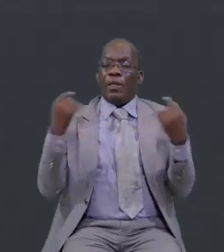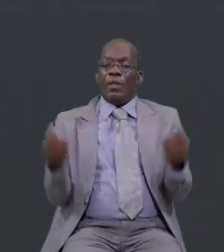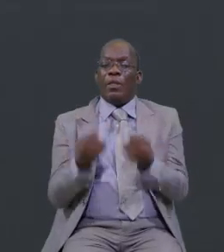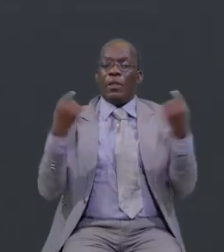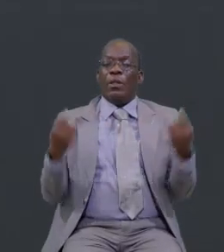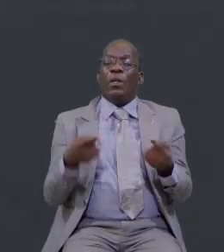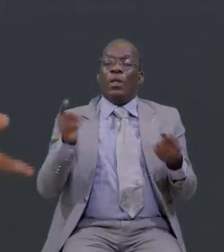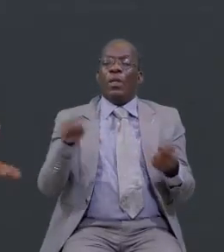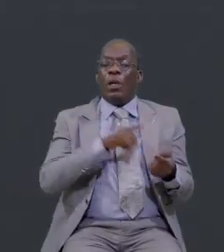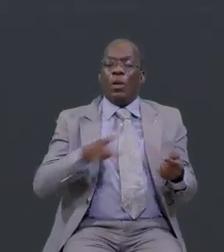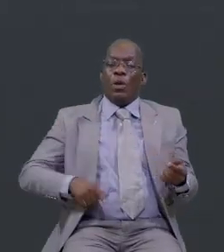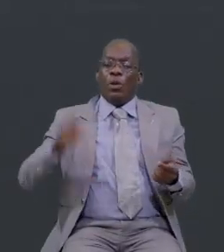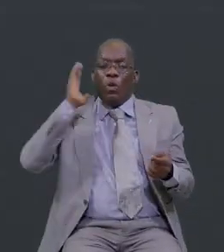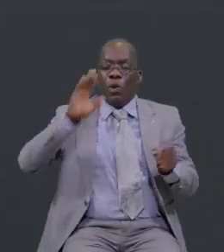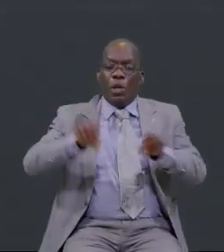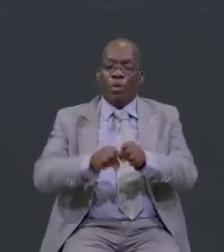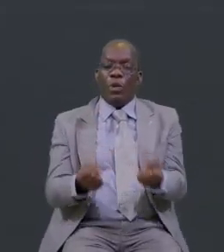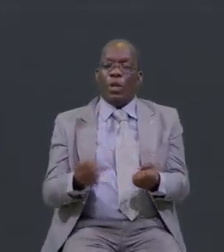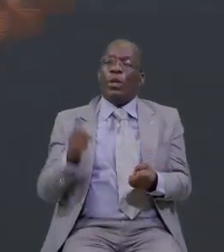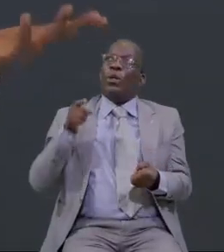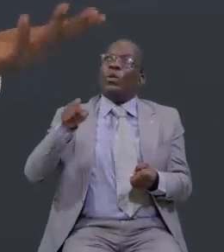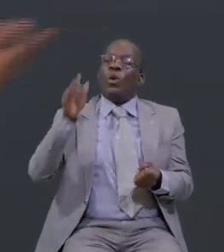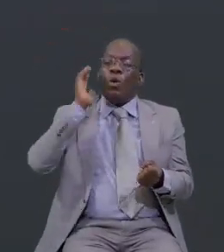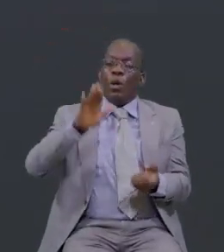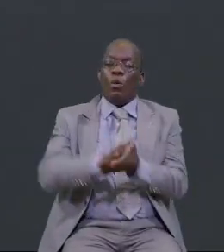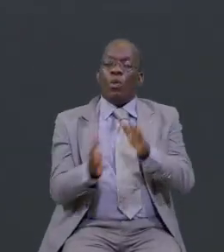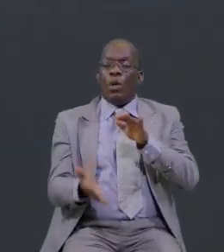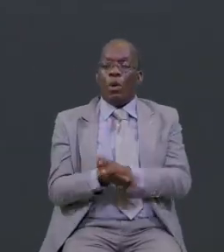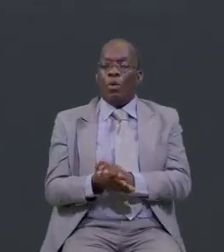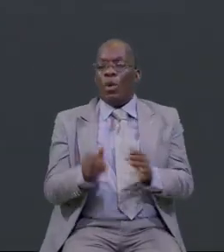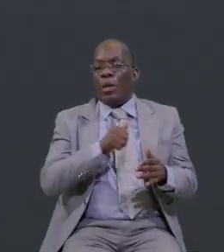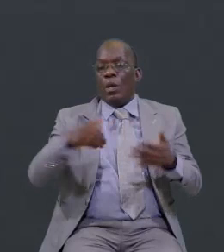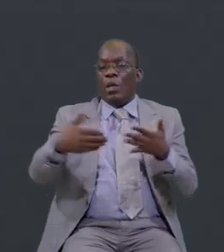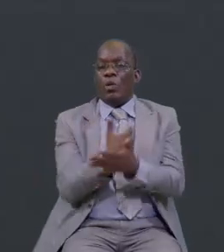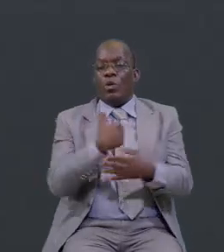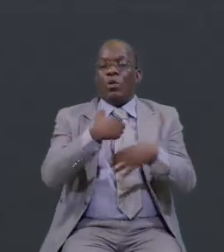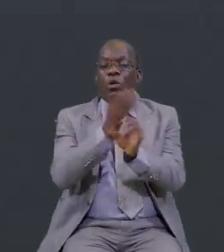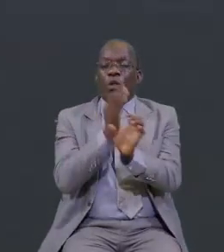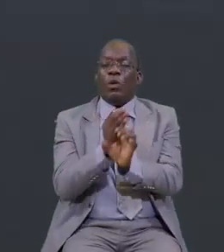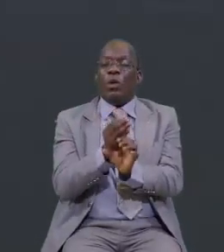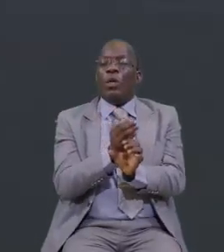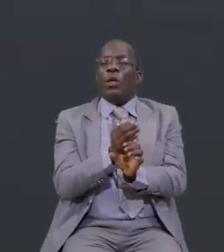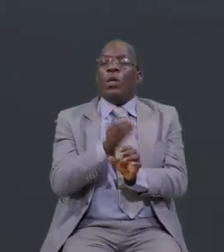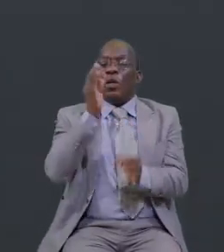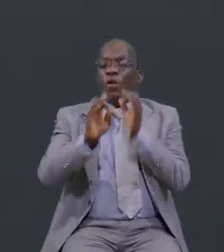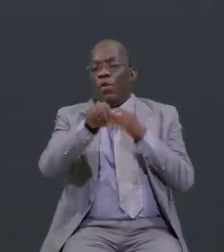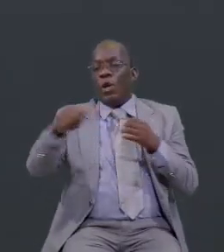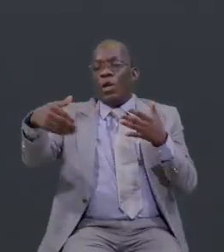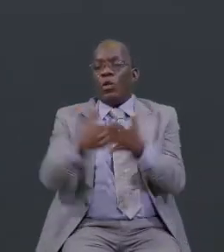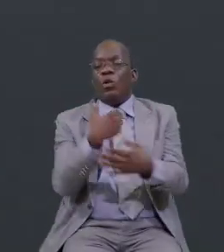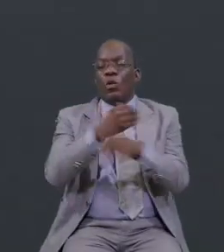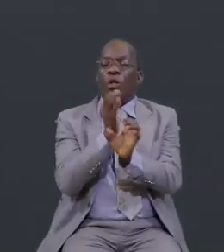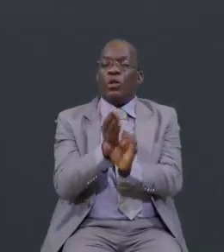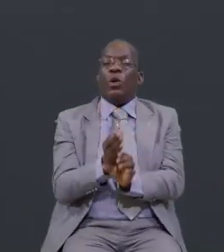break, and you'll become a new creature. And if you're a new creature in Christ already, it will be affirmed and confirmed in